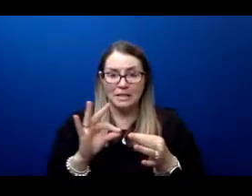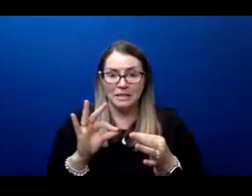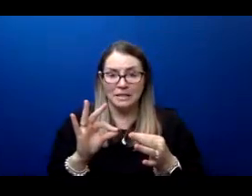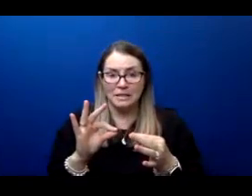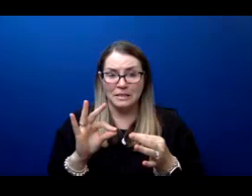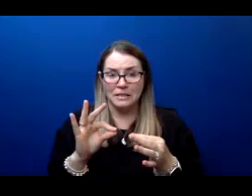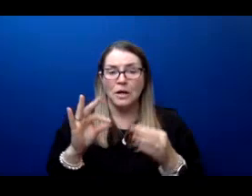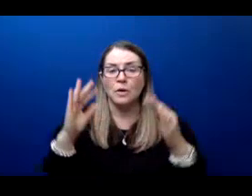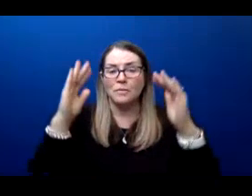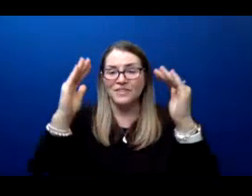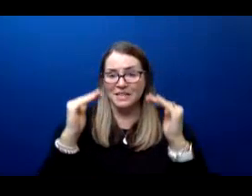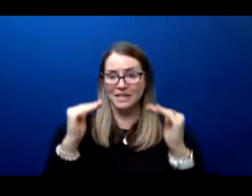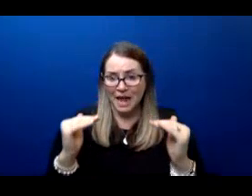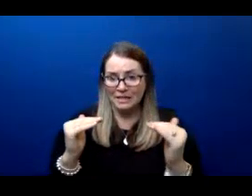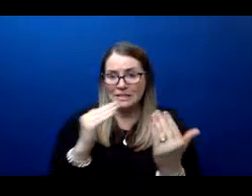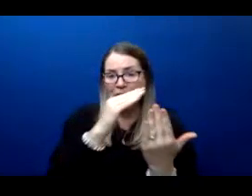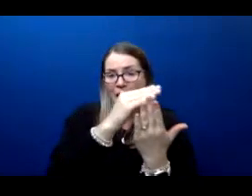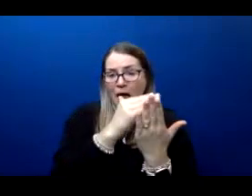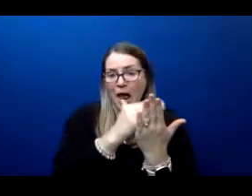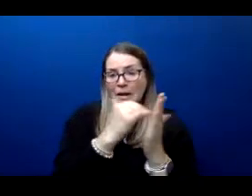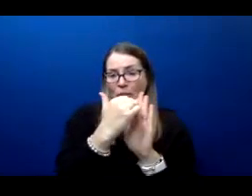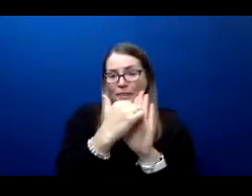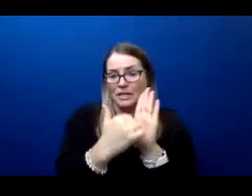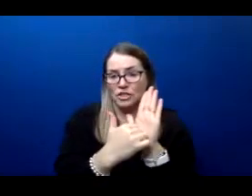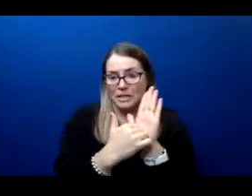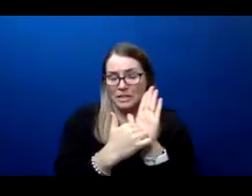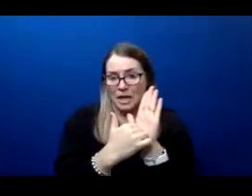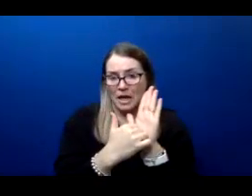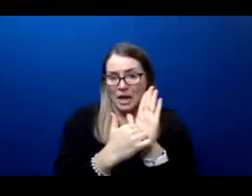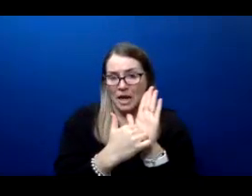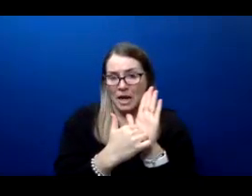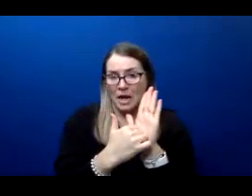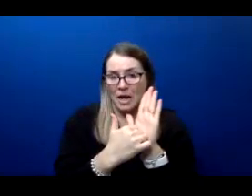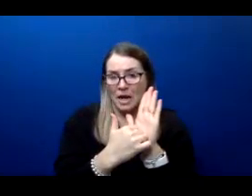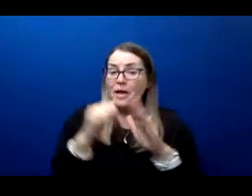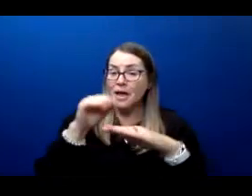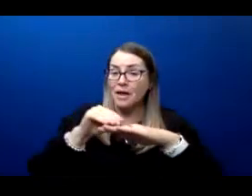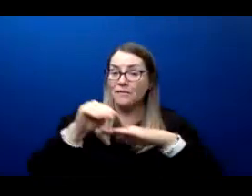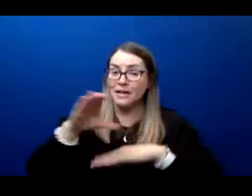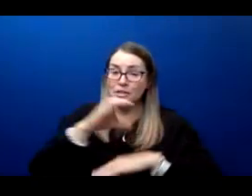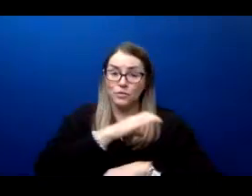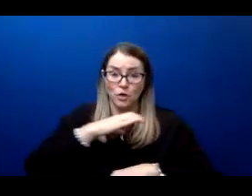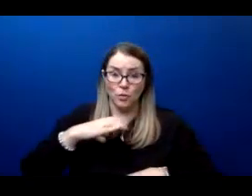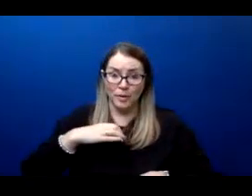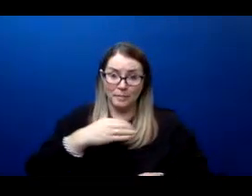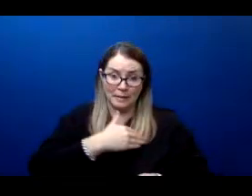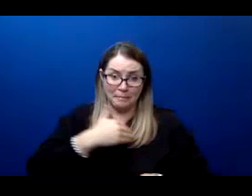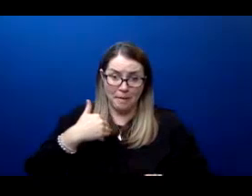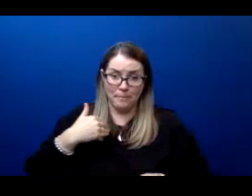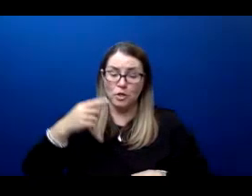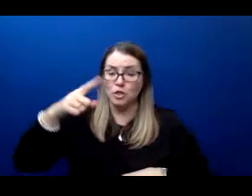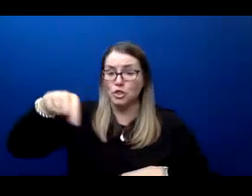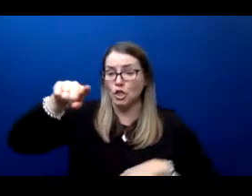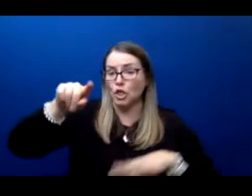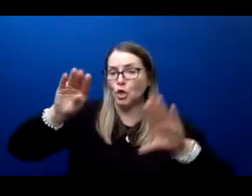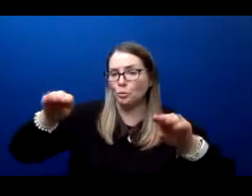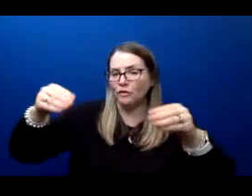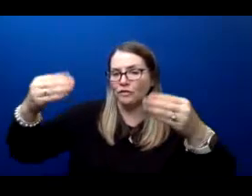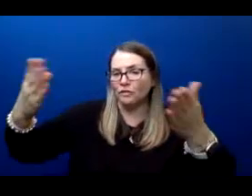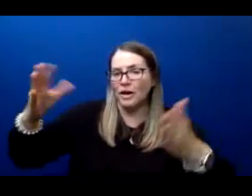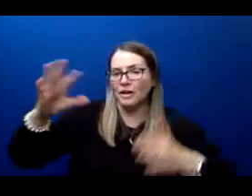the next item on our agenda here. So, Advisory Committee members, you were provided a copy of our February 11th,